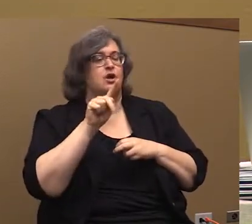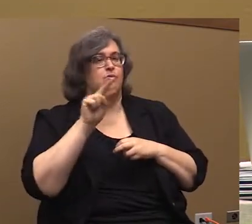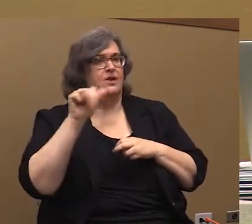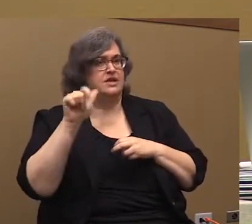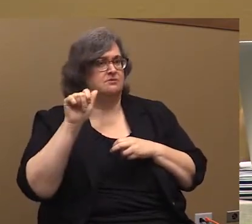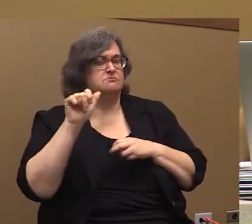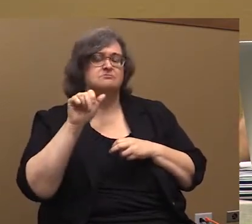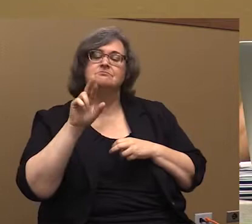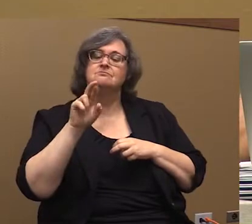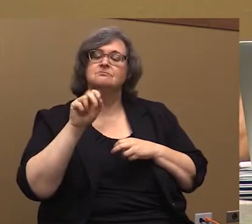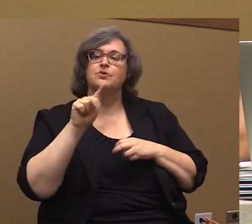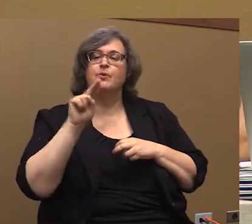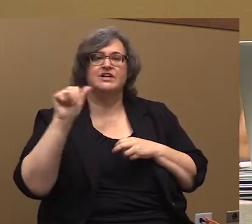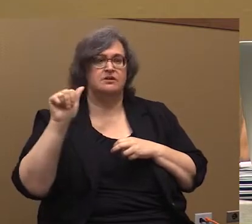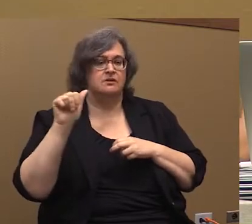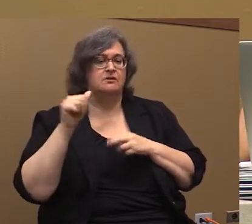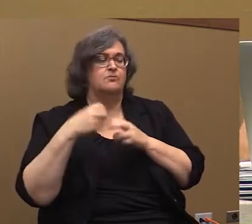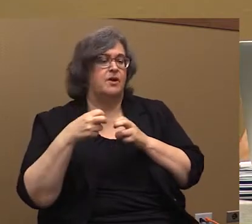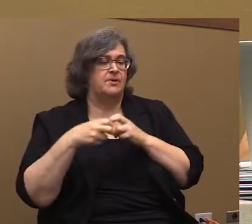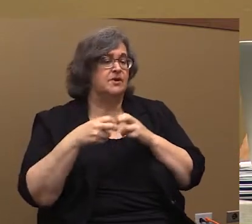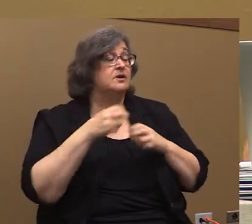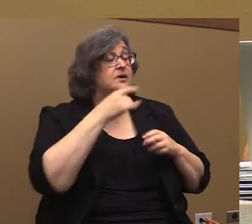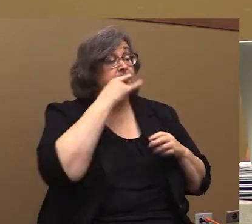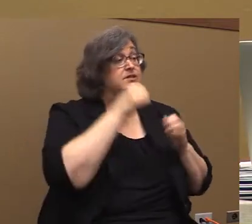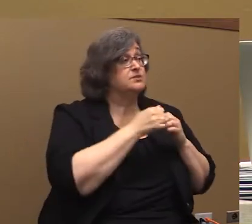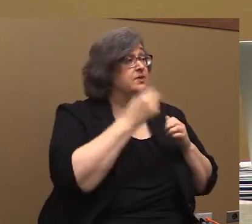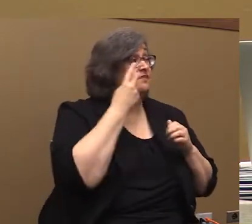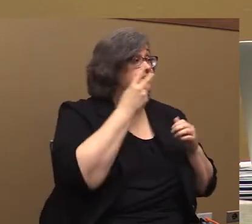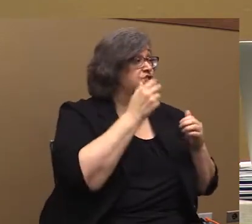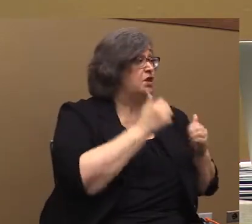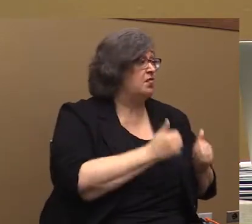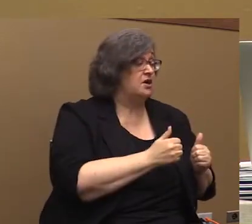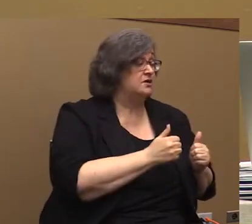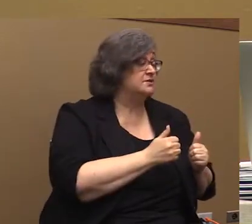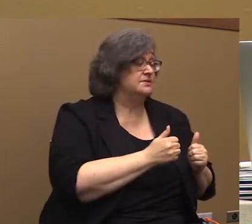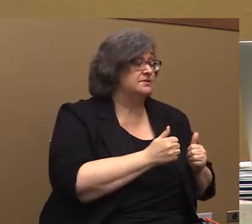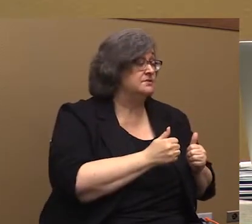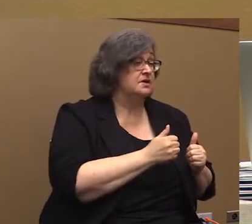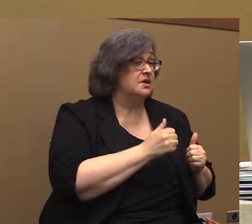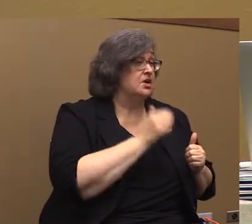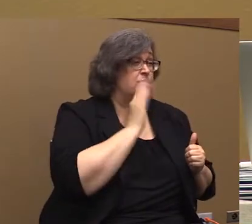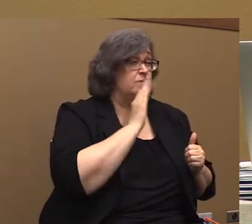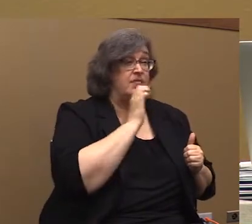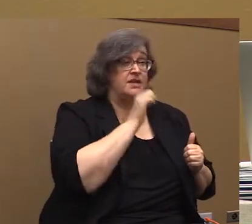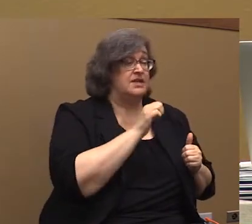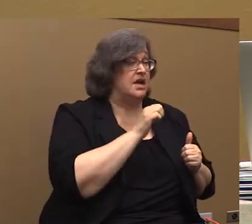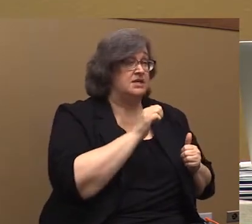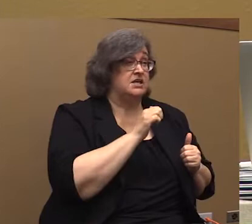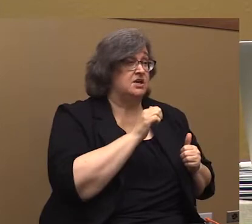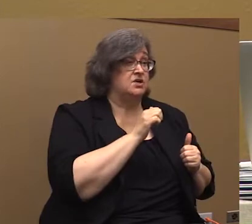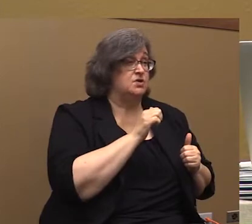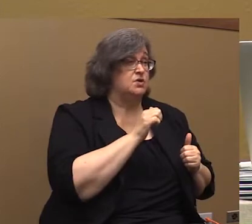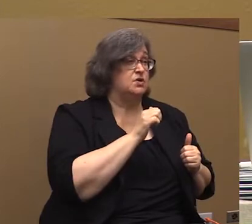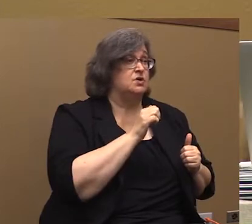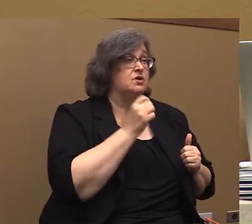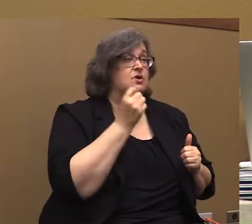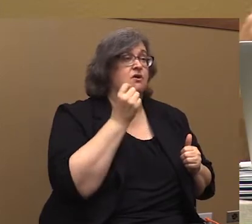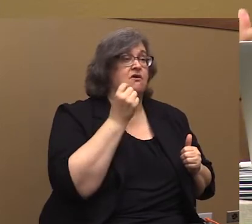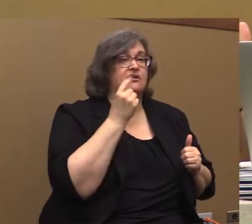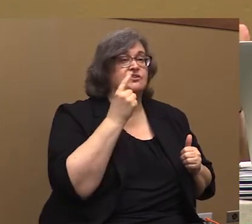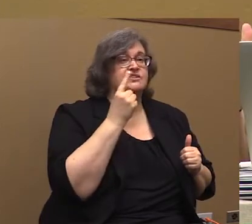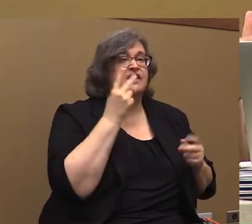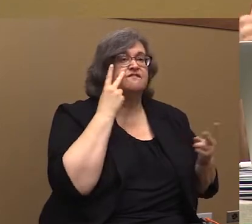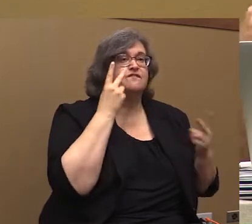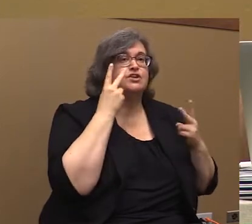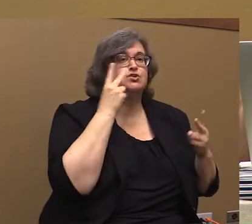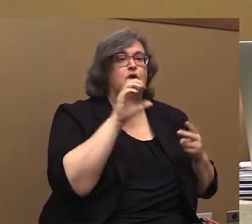in non-retinal areas. And kids with vision loss aren't necessarily going to